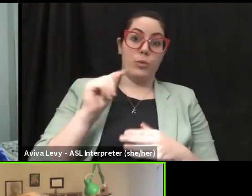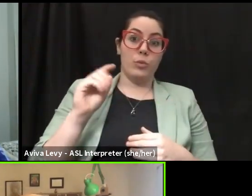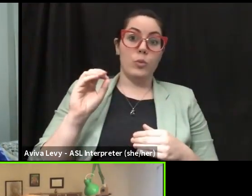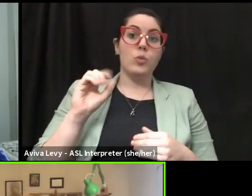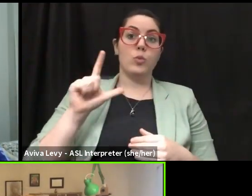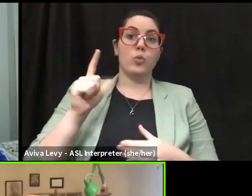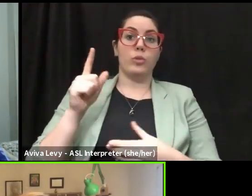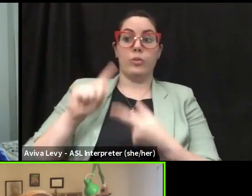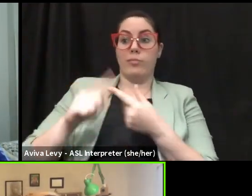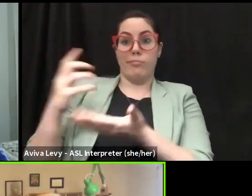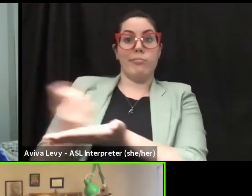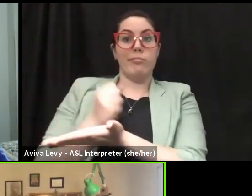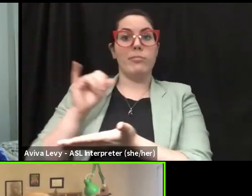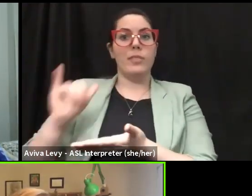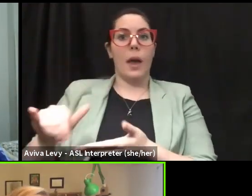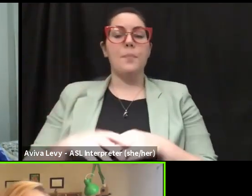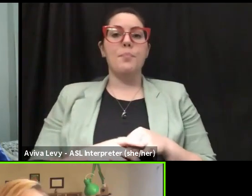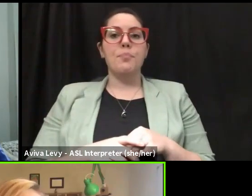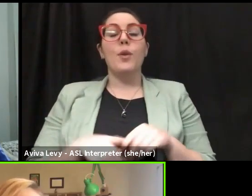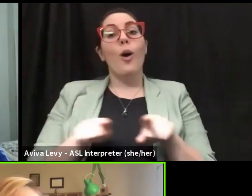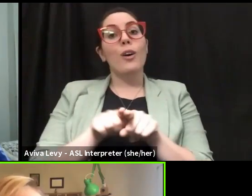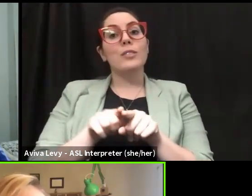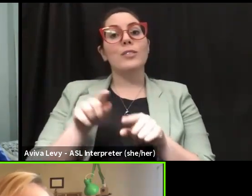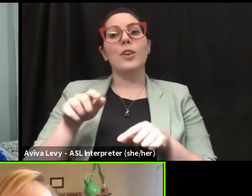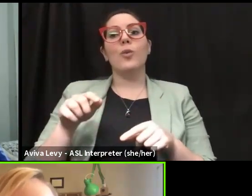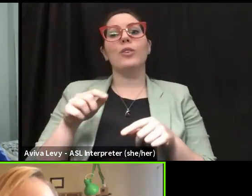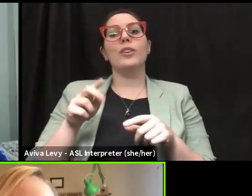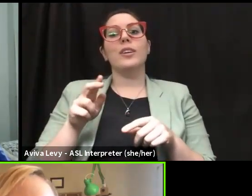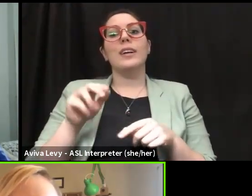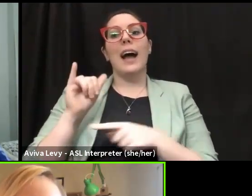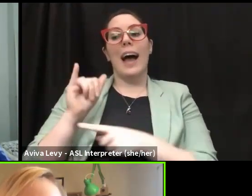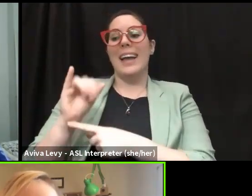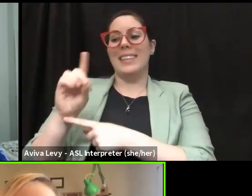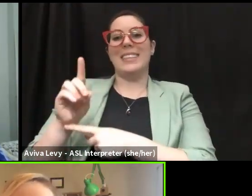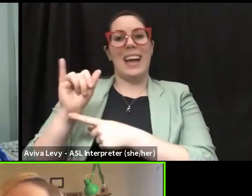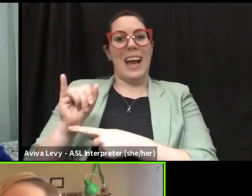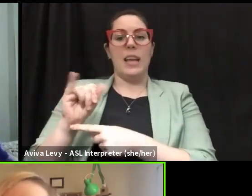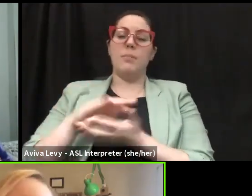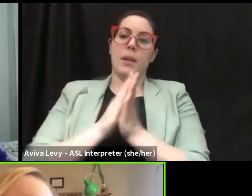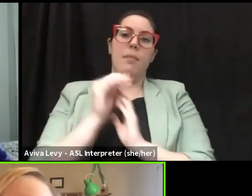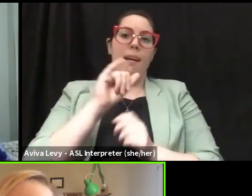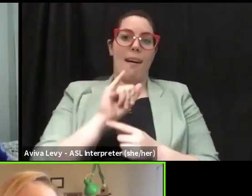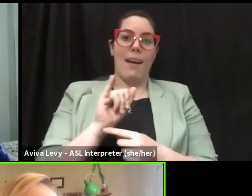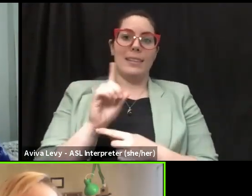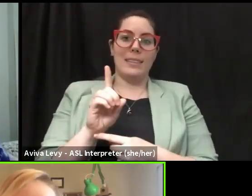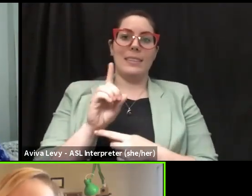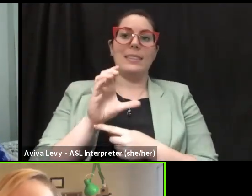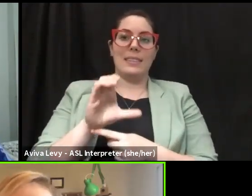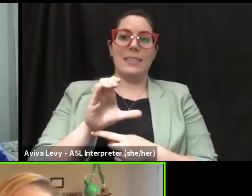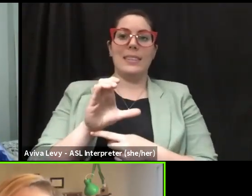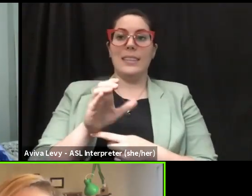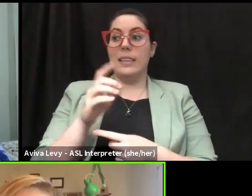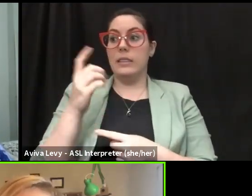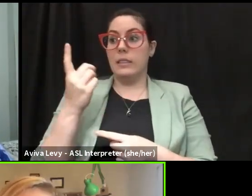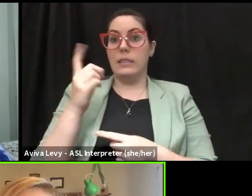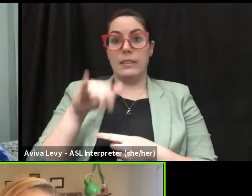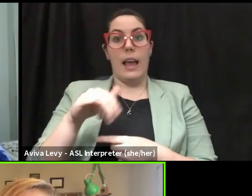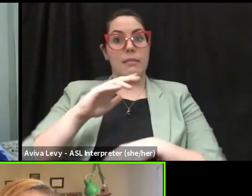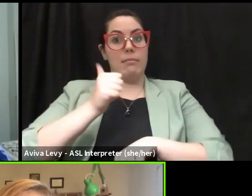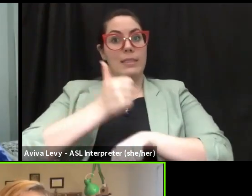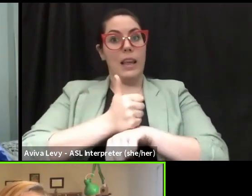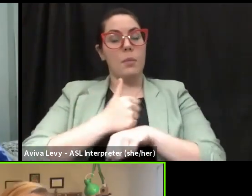that intimacy direction through IDI, who's now IDC, is something that exists. And I went to my first